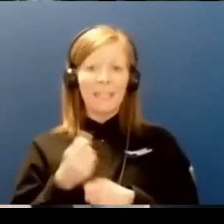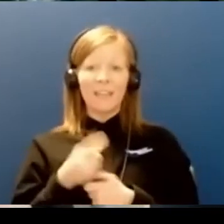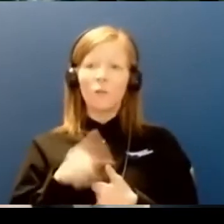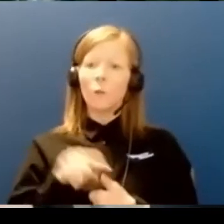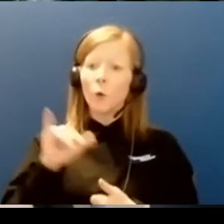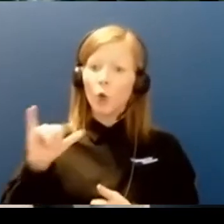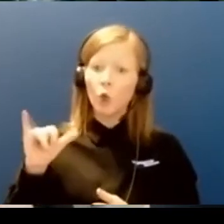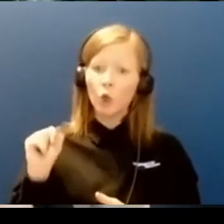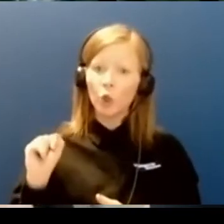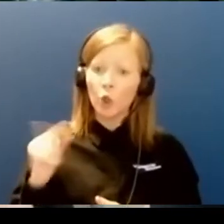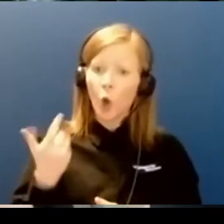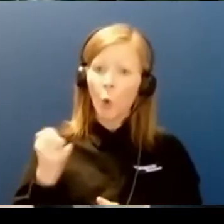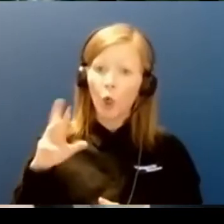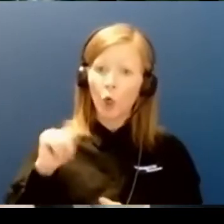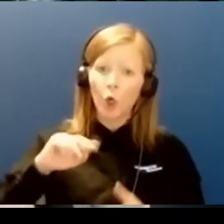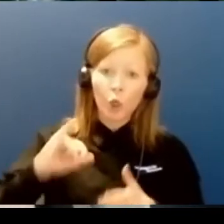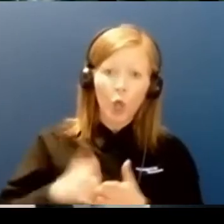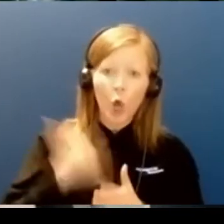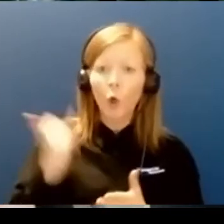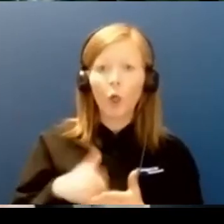yogurts,